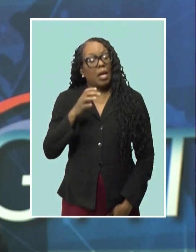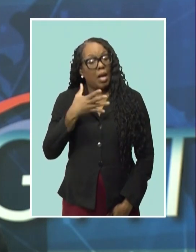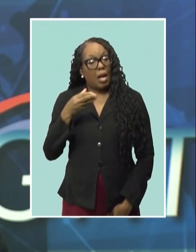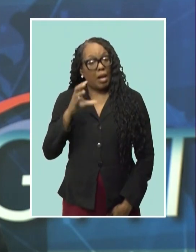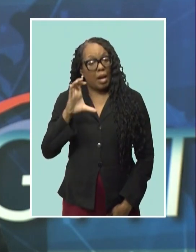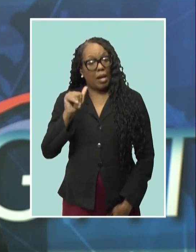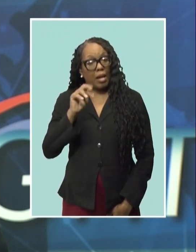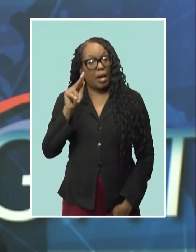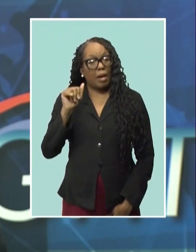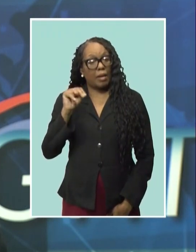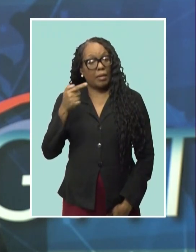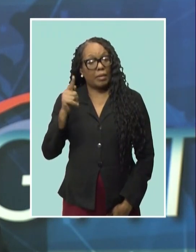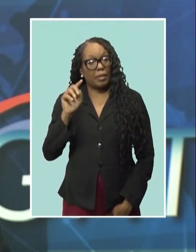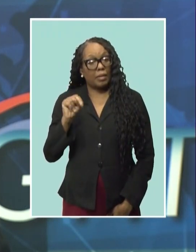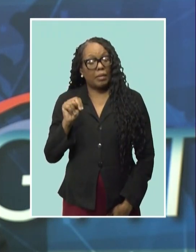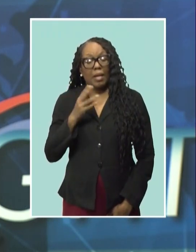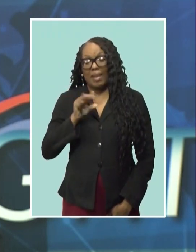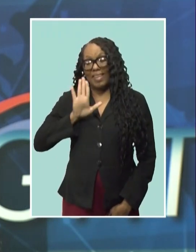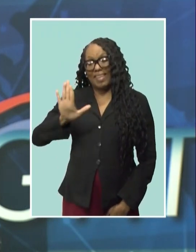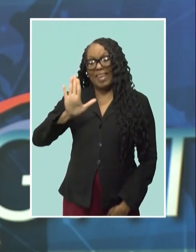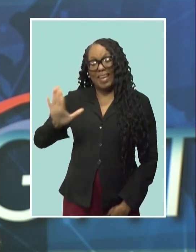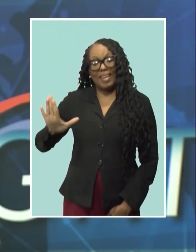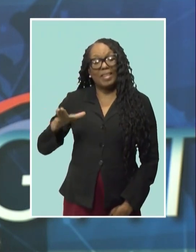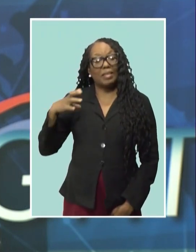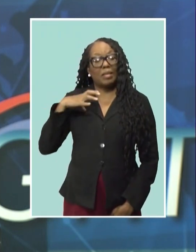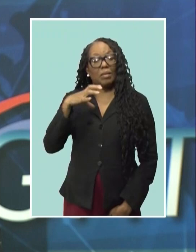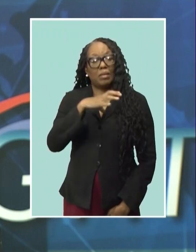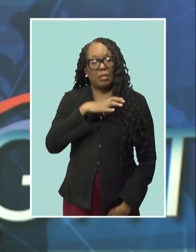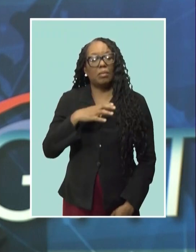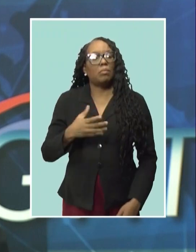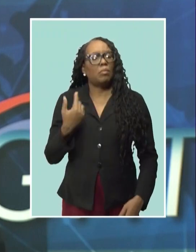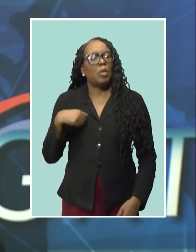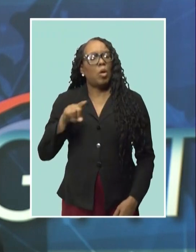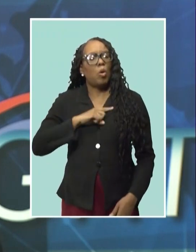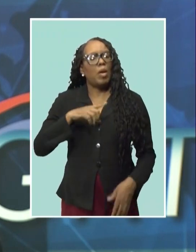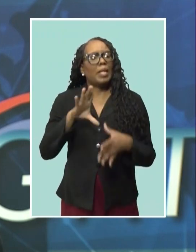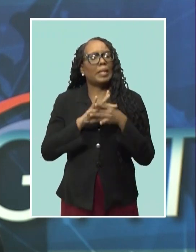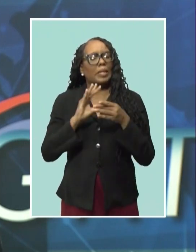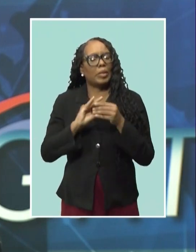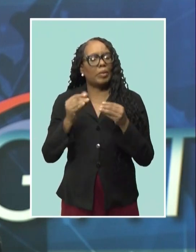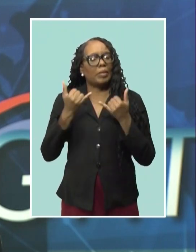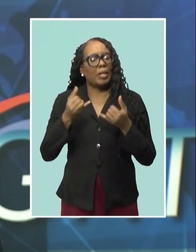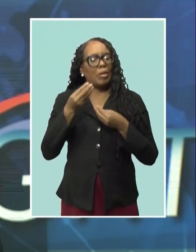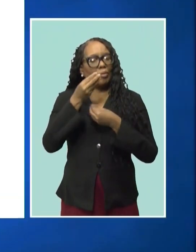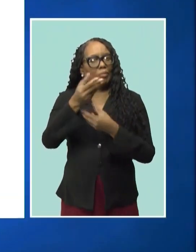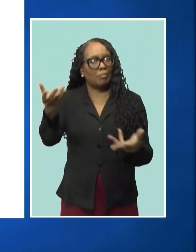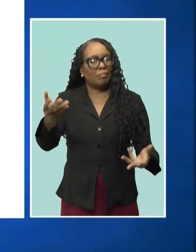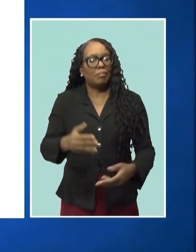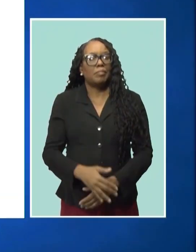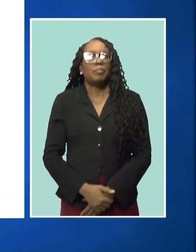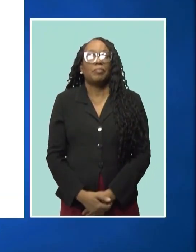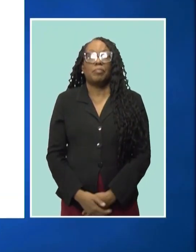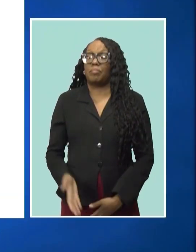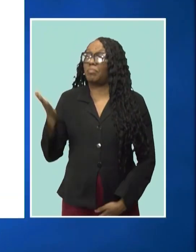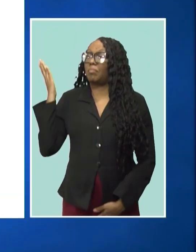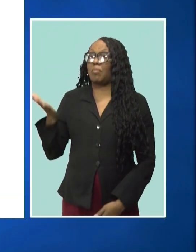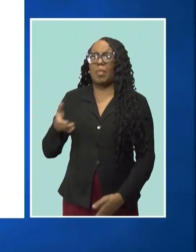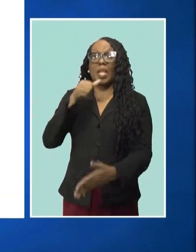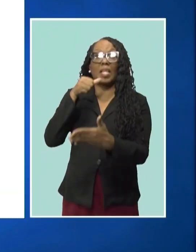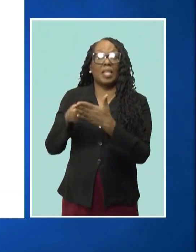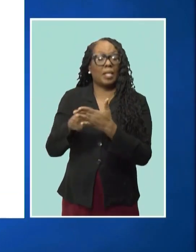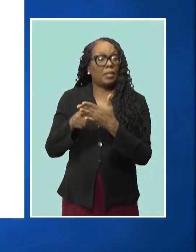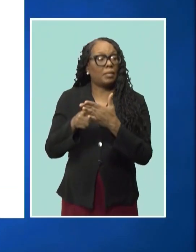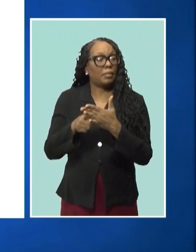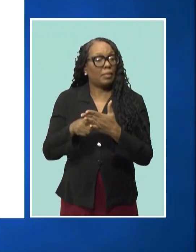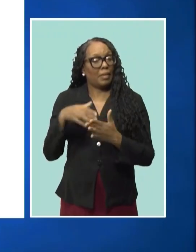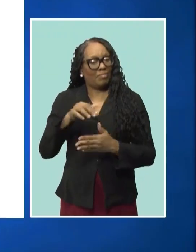been scheduled. Sharika Griffith has been following this story and filed this report. The letter dated April